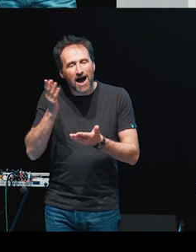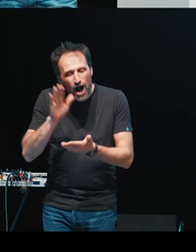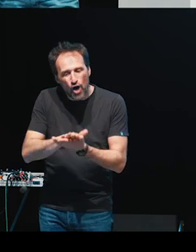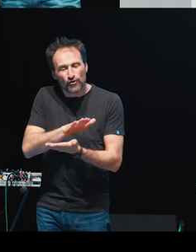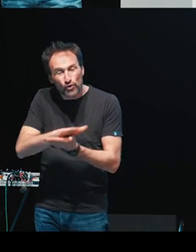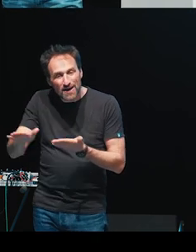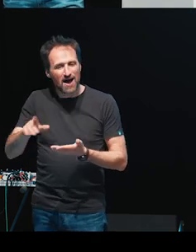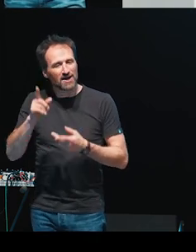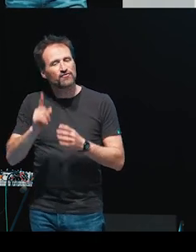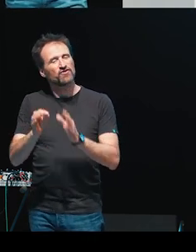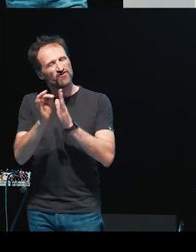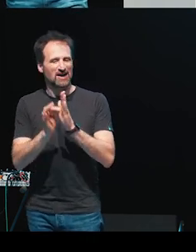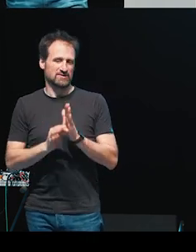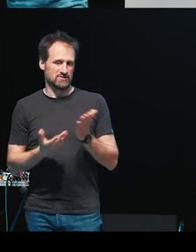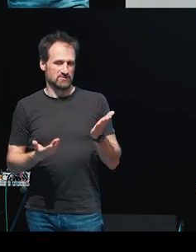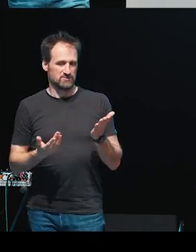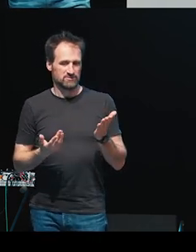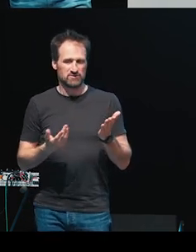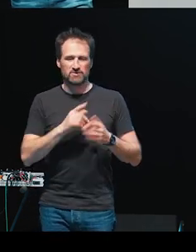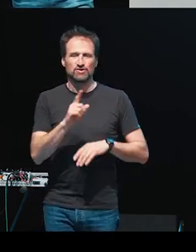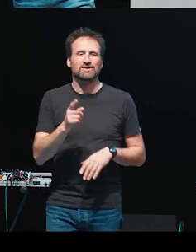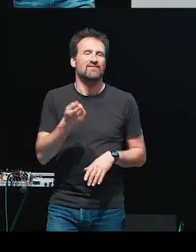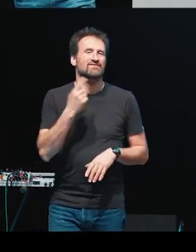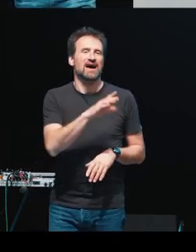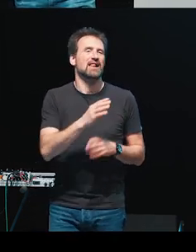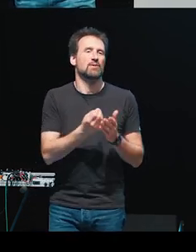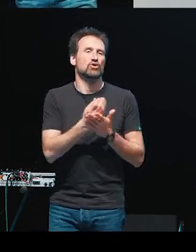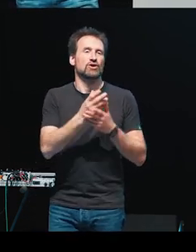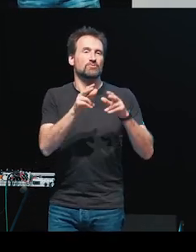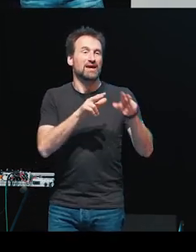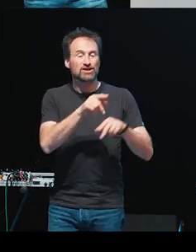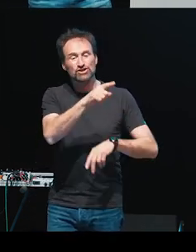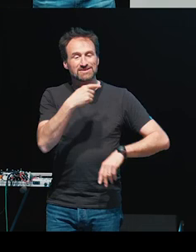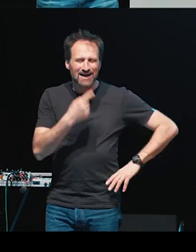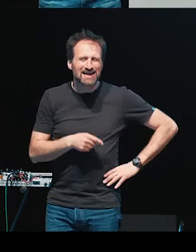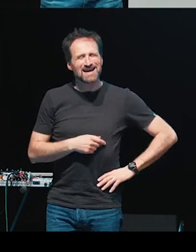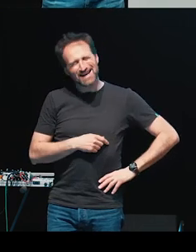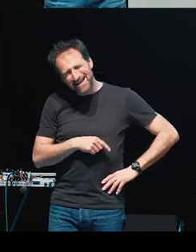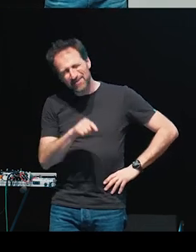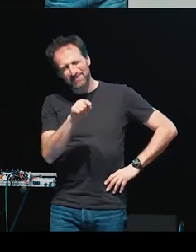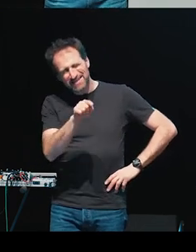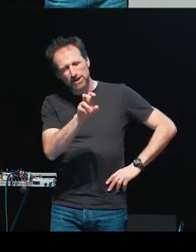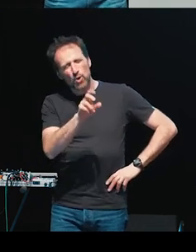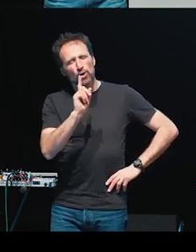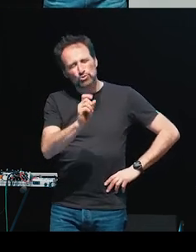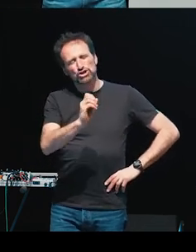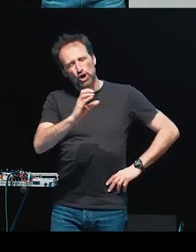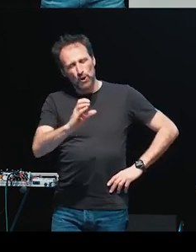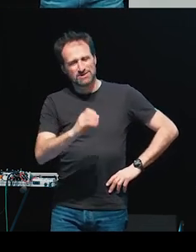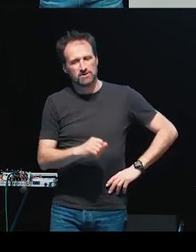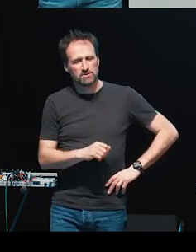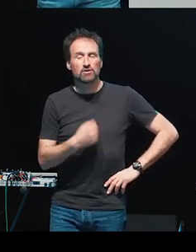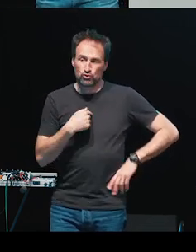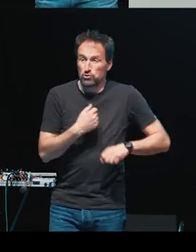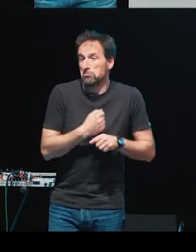tomorrow and tells you that make this logo bigger. And most of the times we would do that. But it's very important to ask a question on why